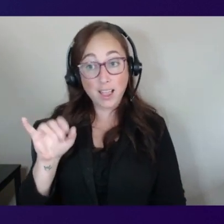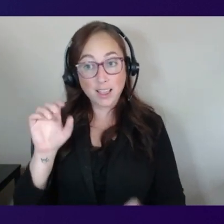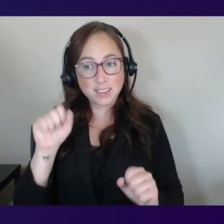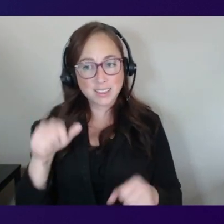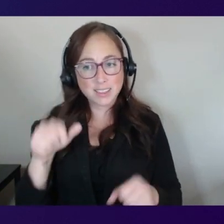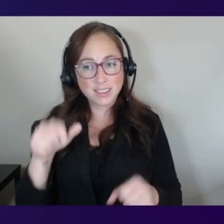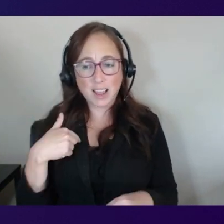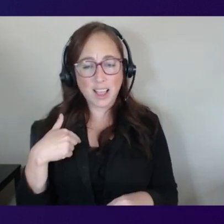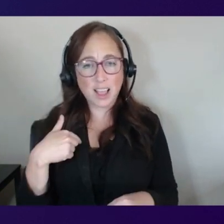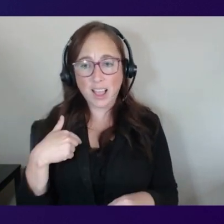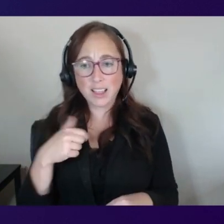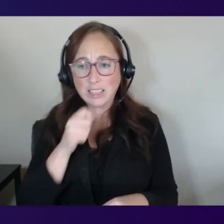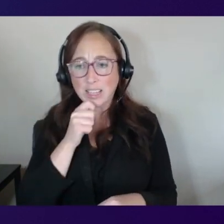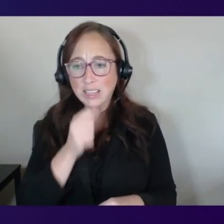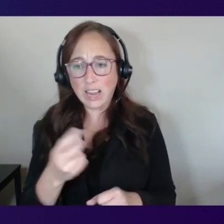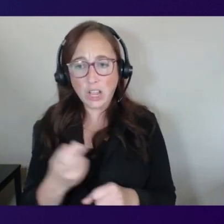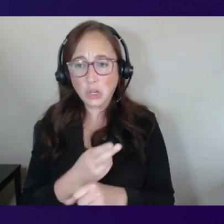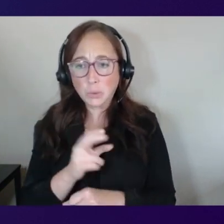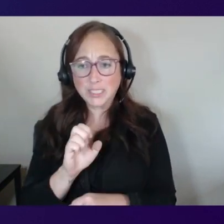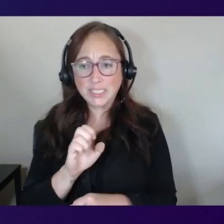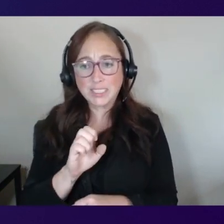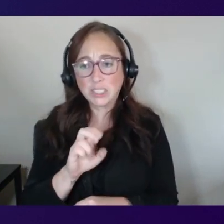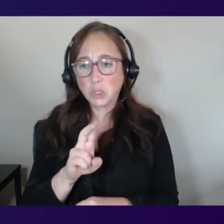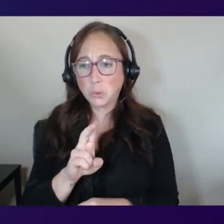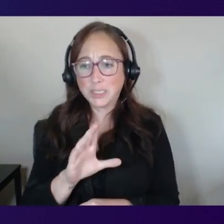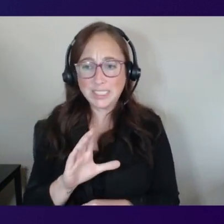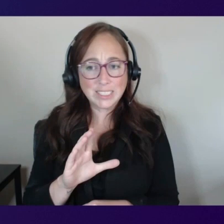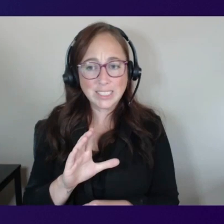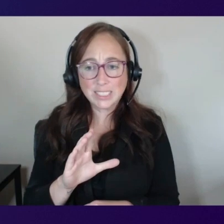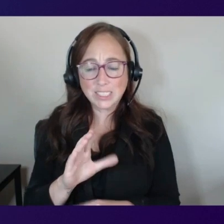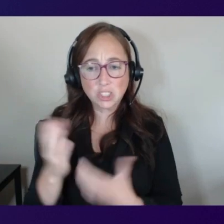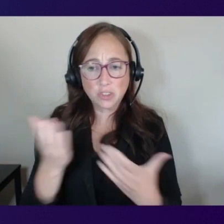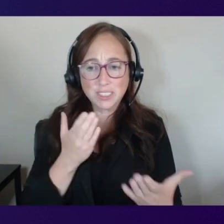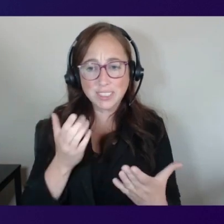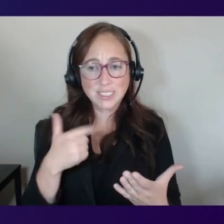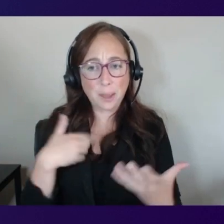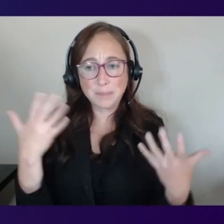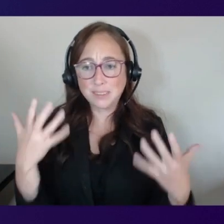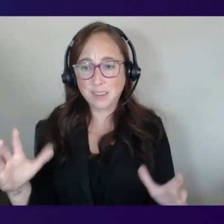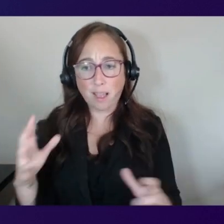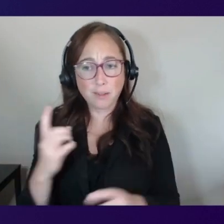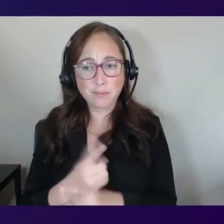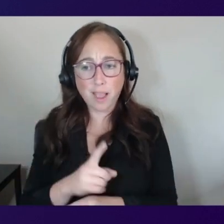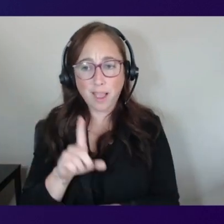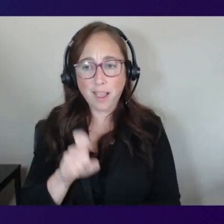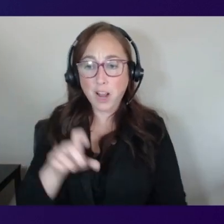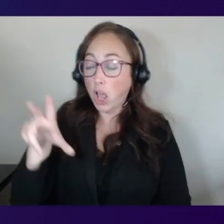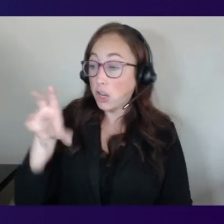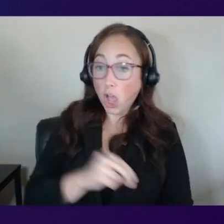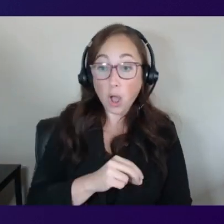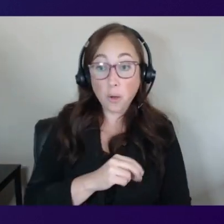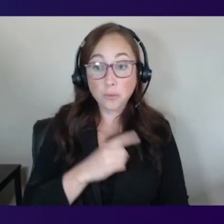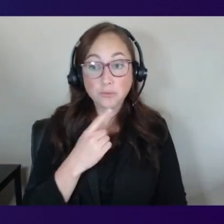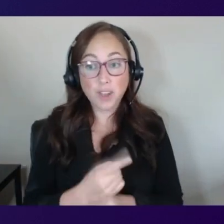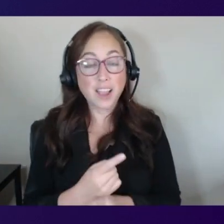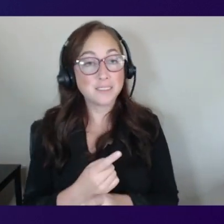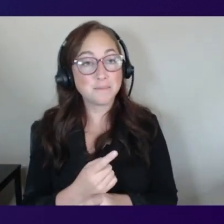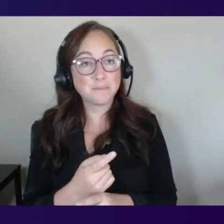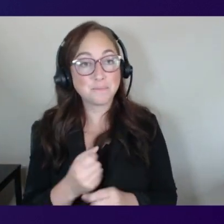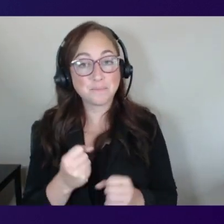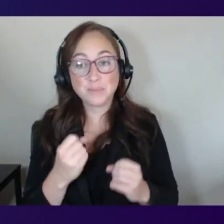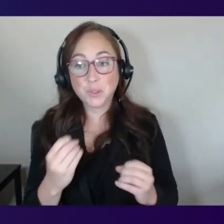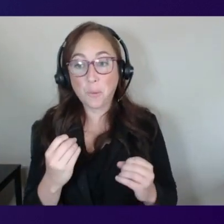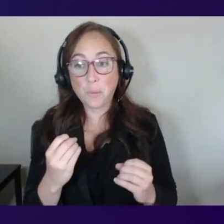end user computing services from AWS? I'm just done, right? No! Right. Yeah. So tell us